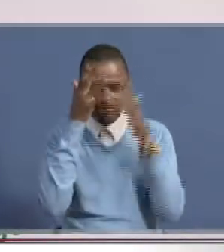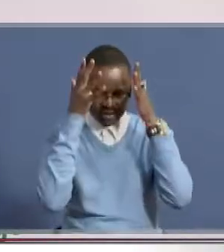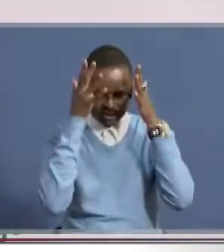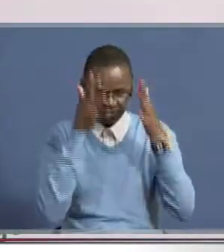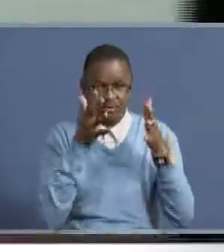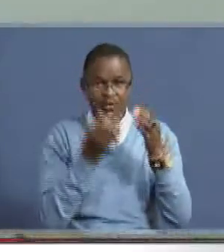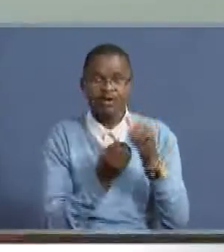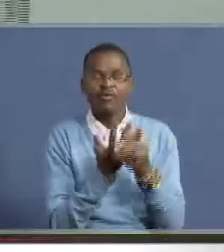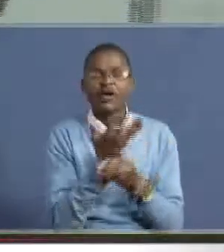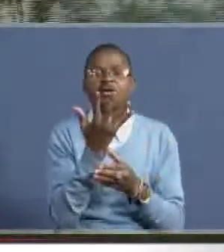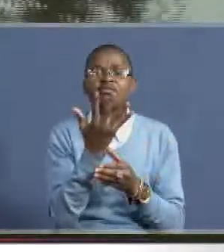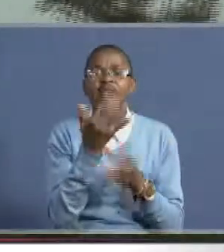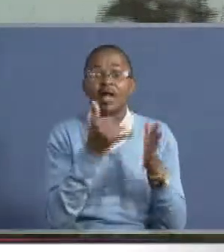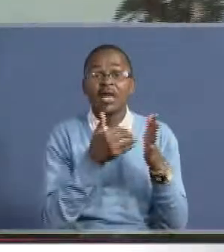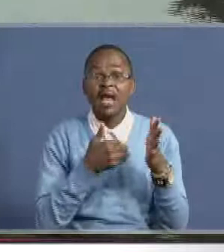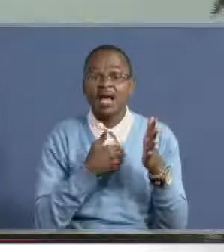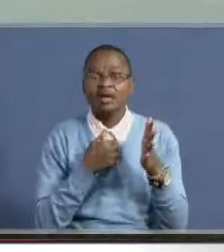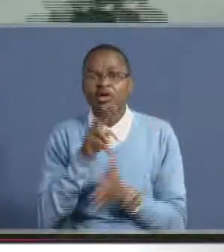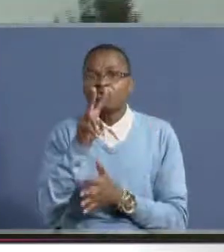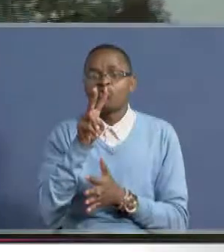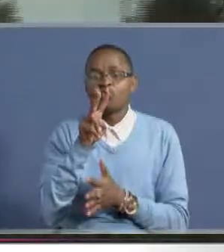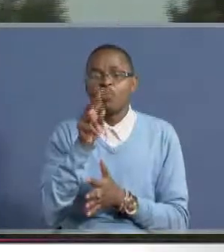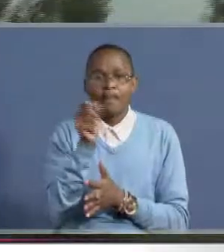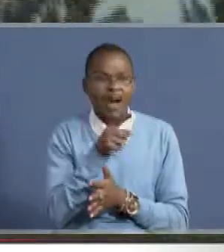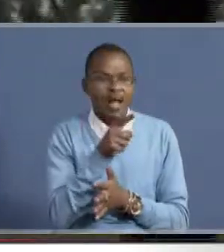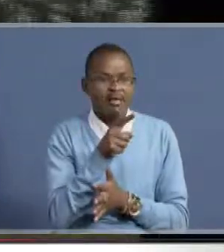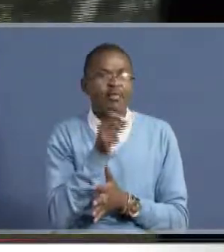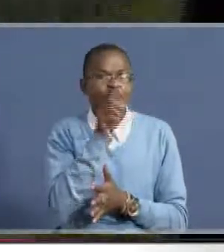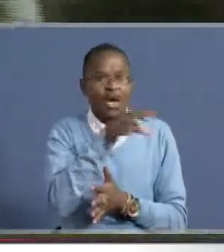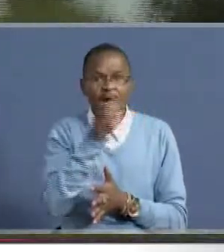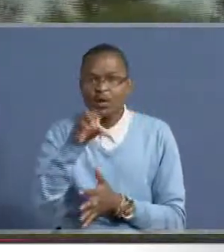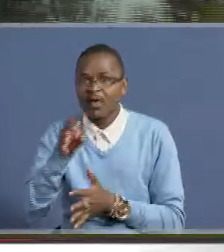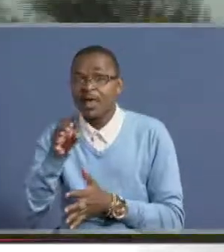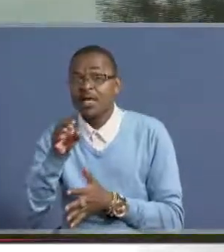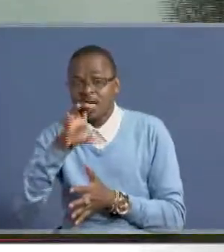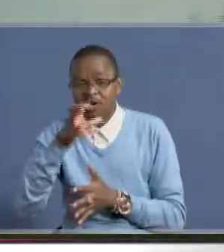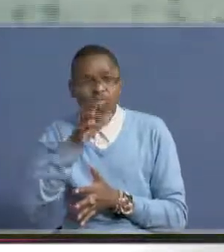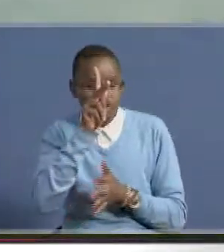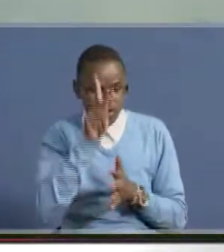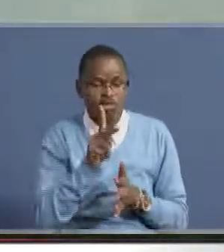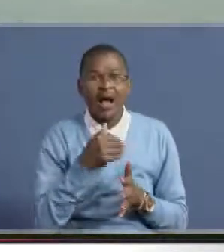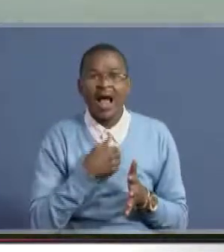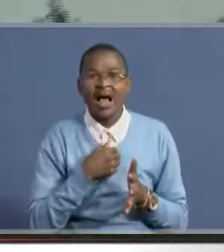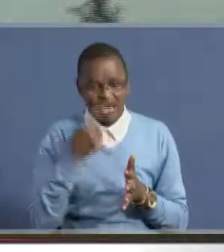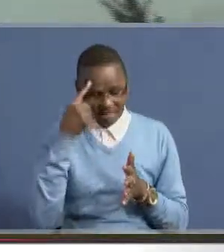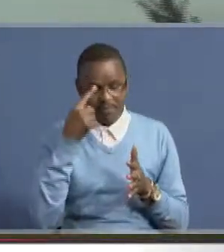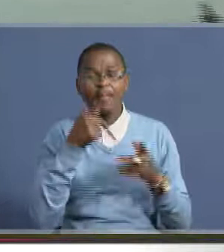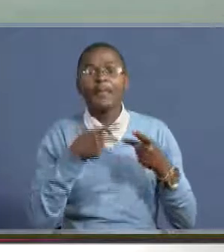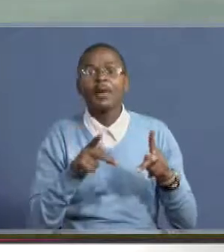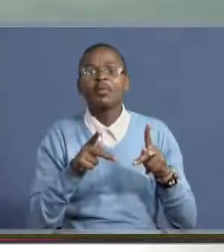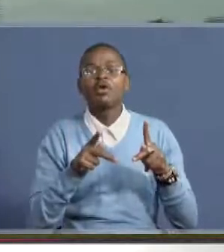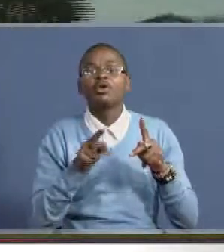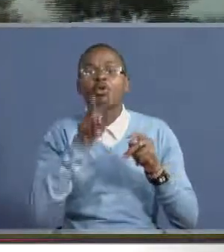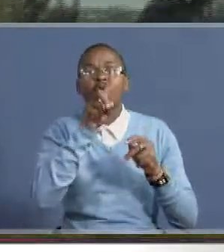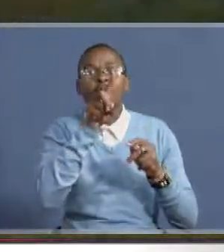of reproduction. It has been 2 months since they were deployed to all the counties, including Kisumu, which has an estimated population of